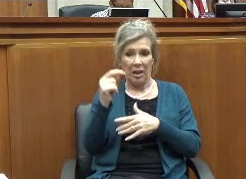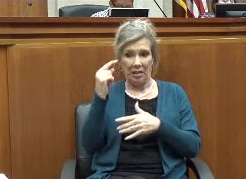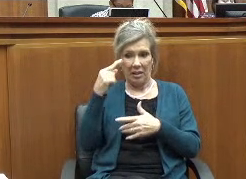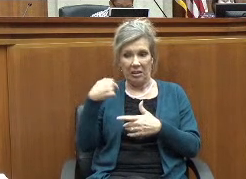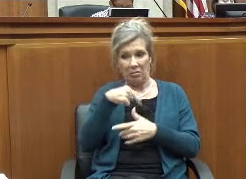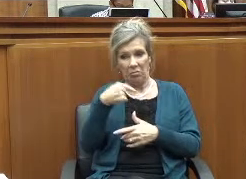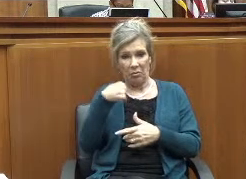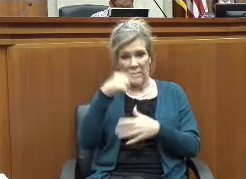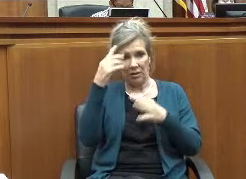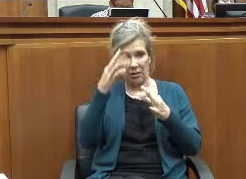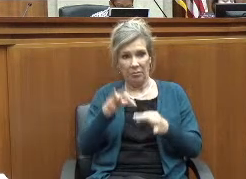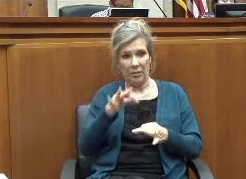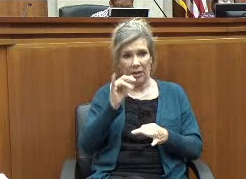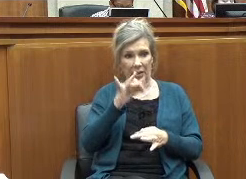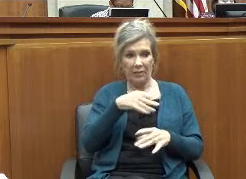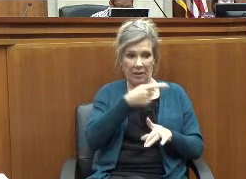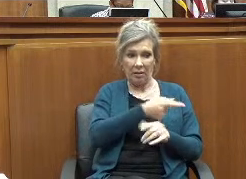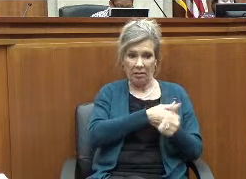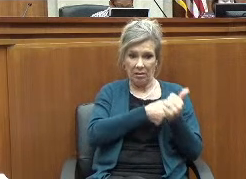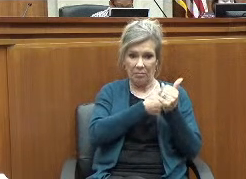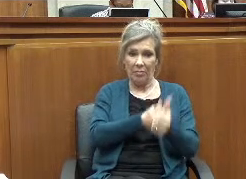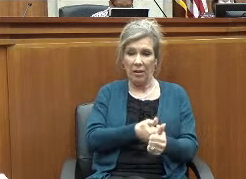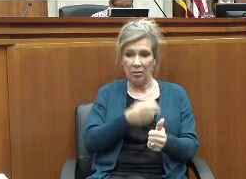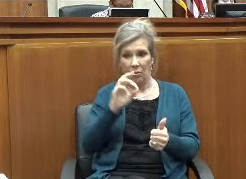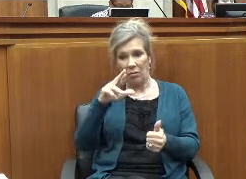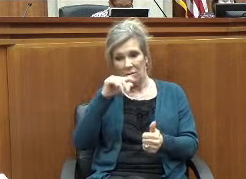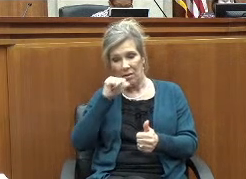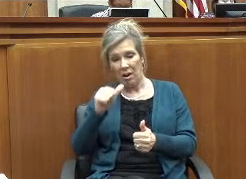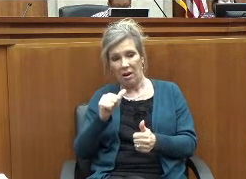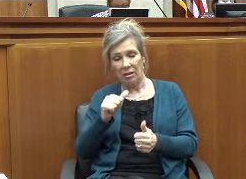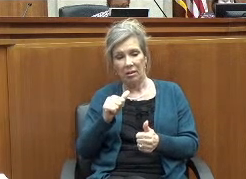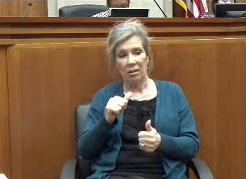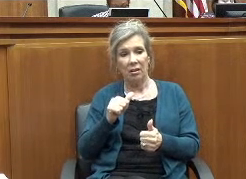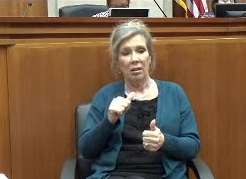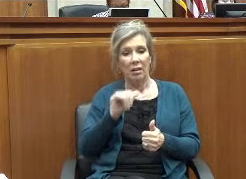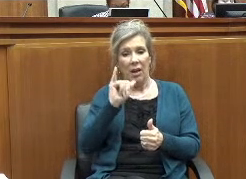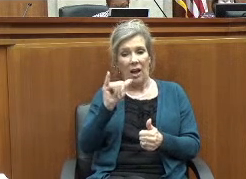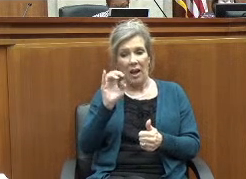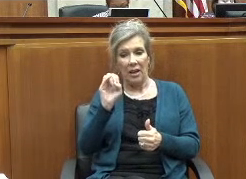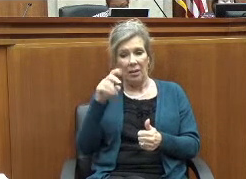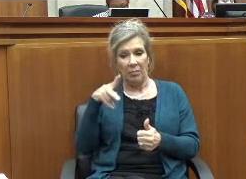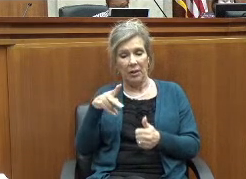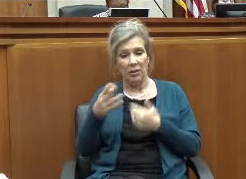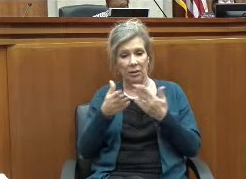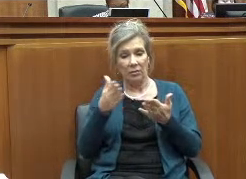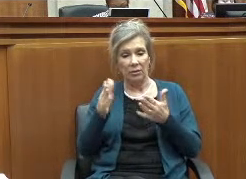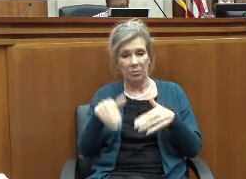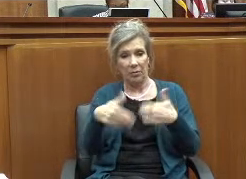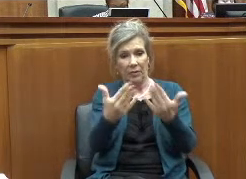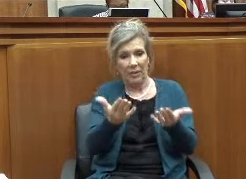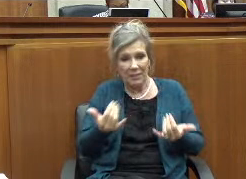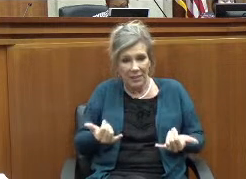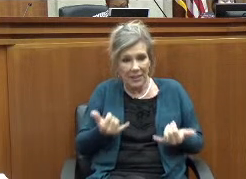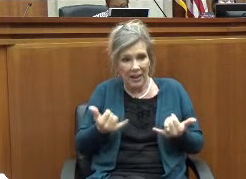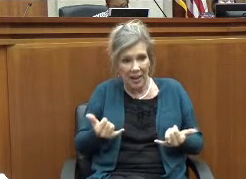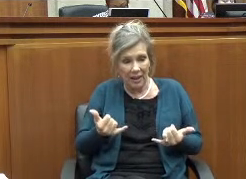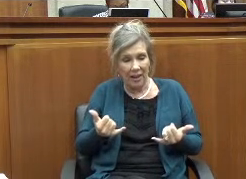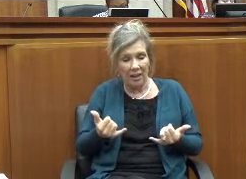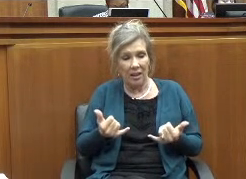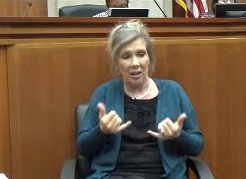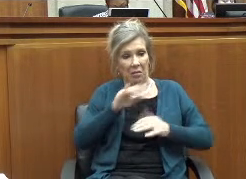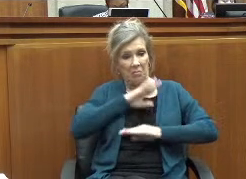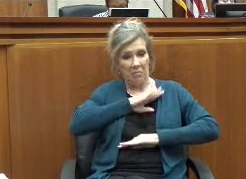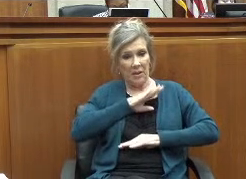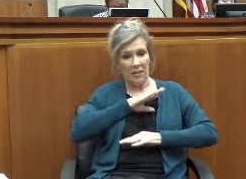not by providing or confirming that the IEP services provided today meet the needs